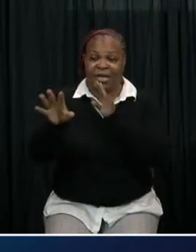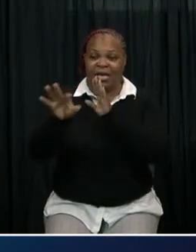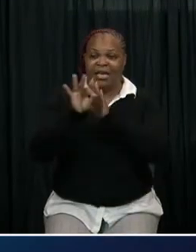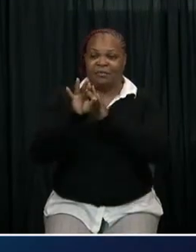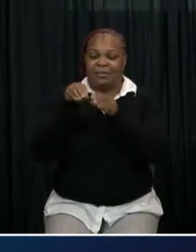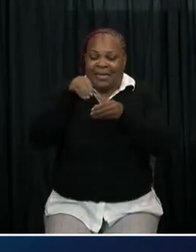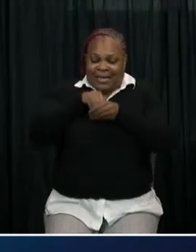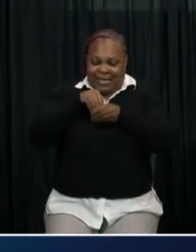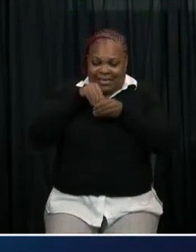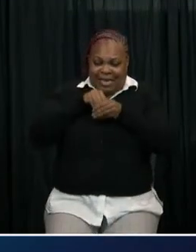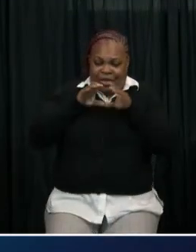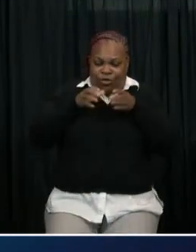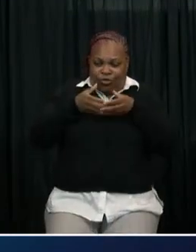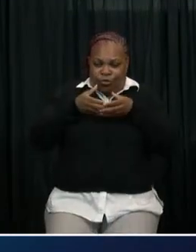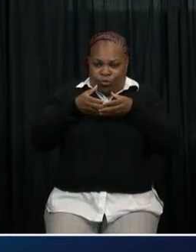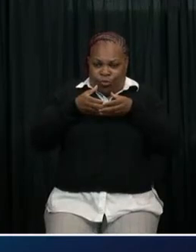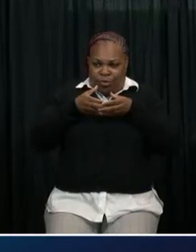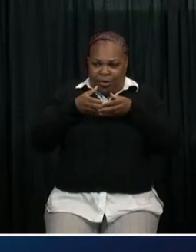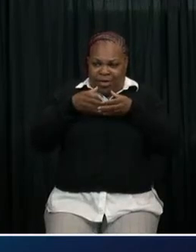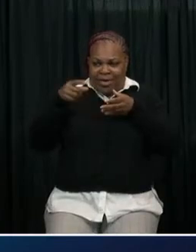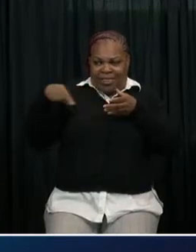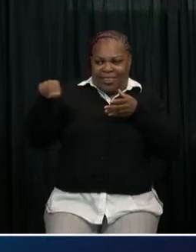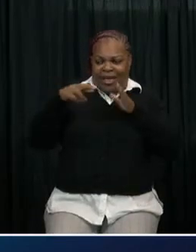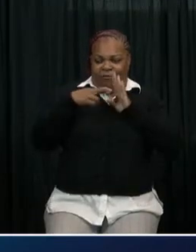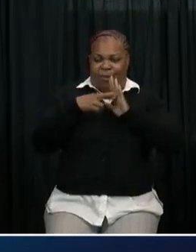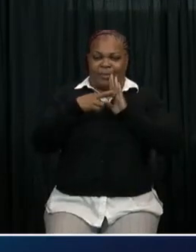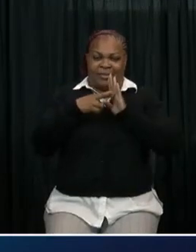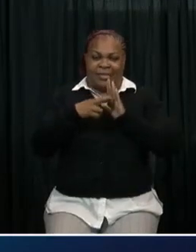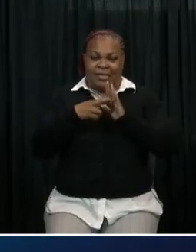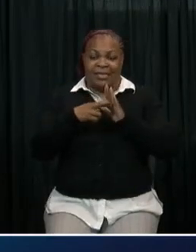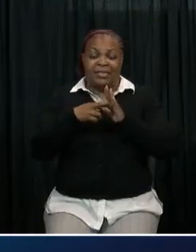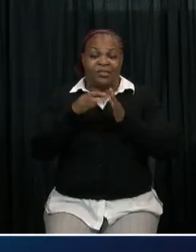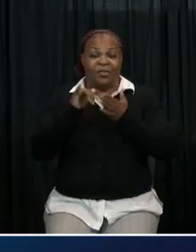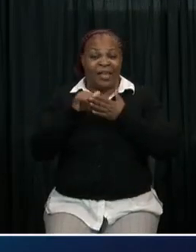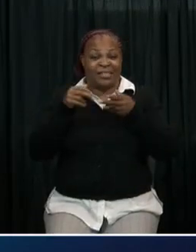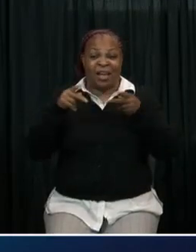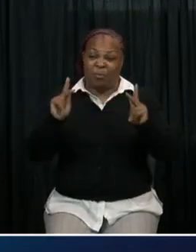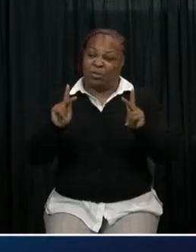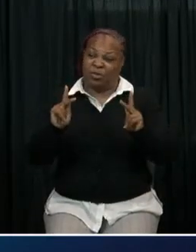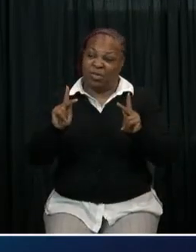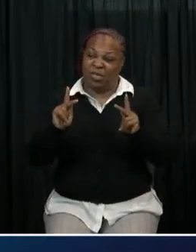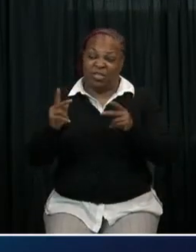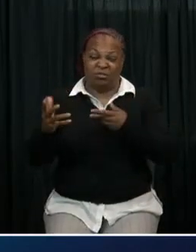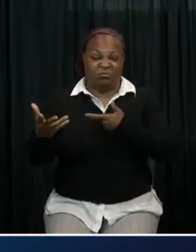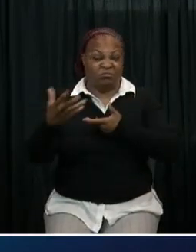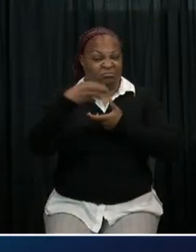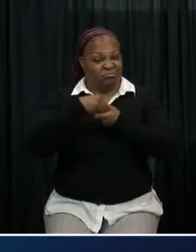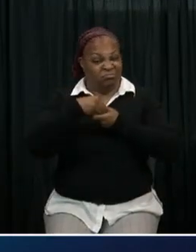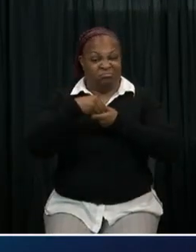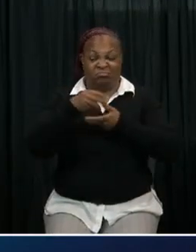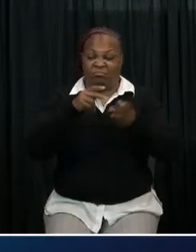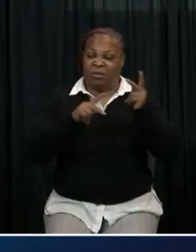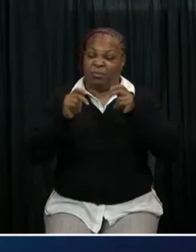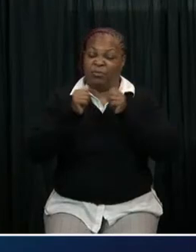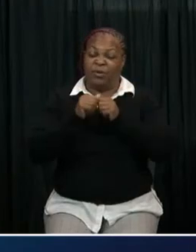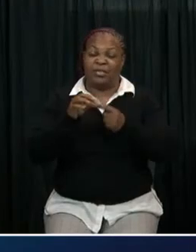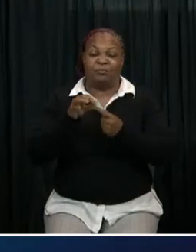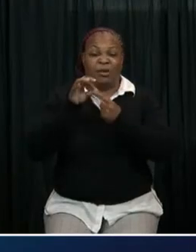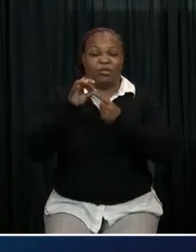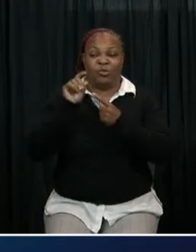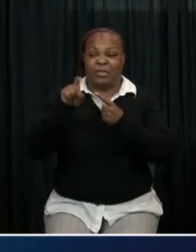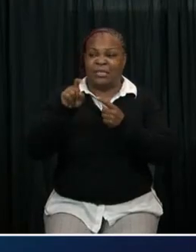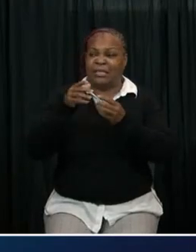within the groups they represent. So it is an opportunity to engage people with special needs in